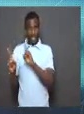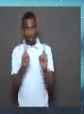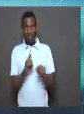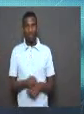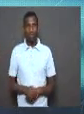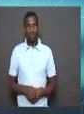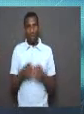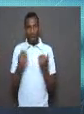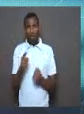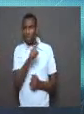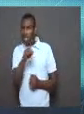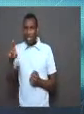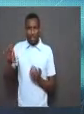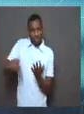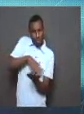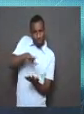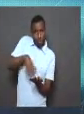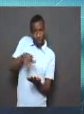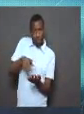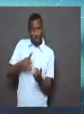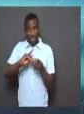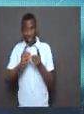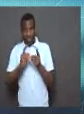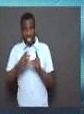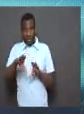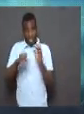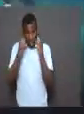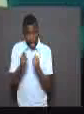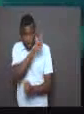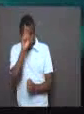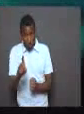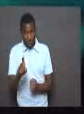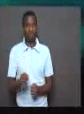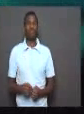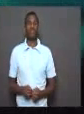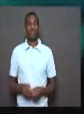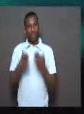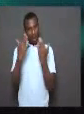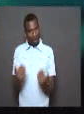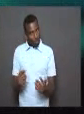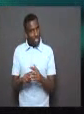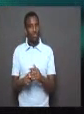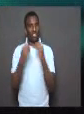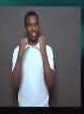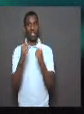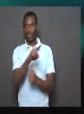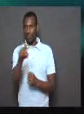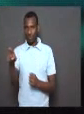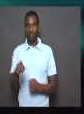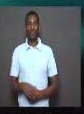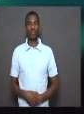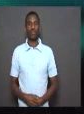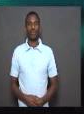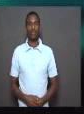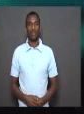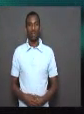define disorder, students? You may begin. Students,